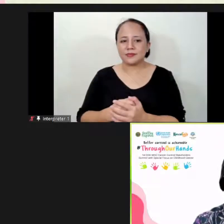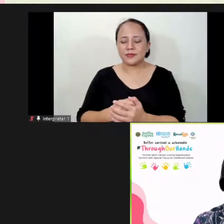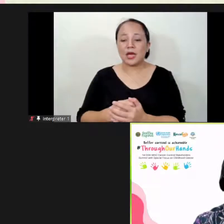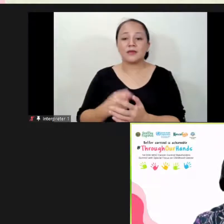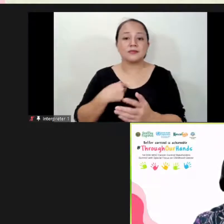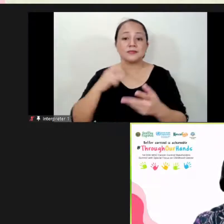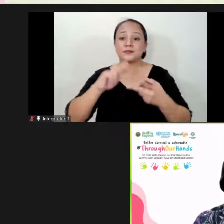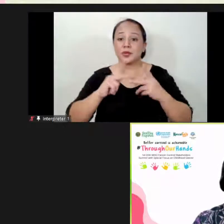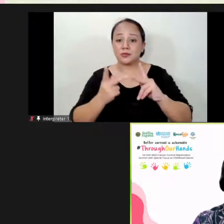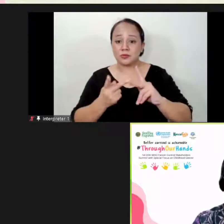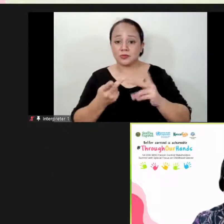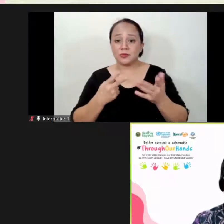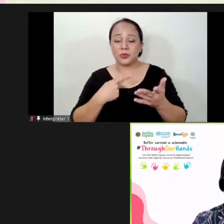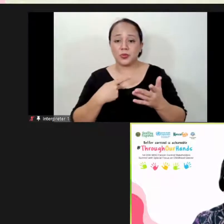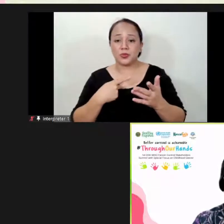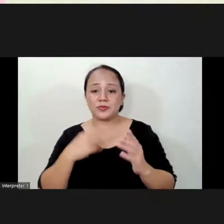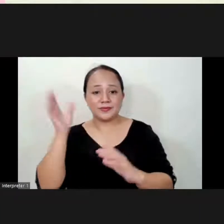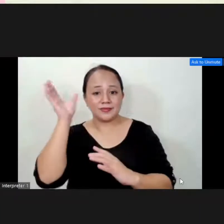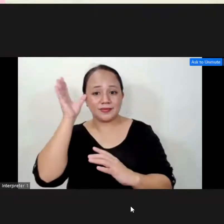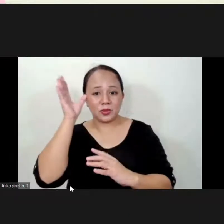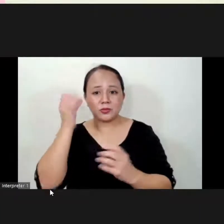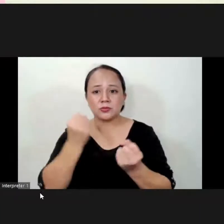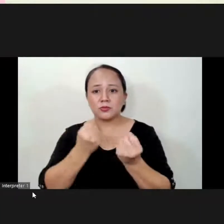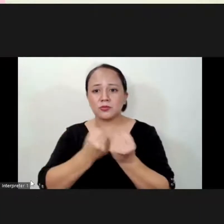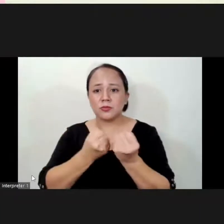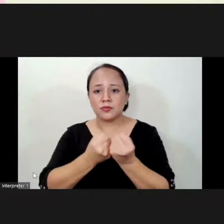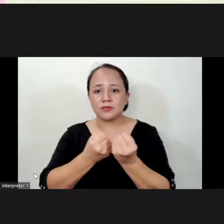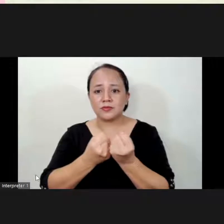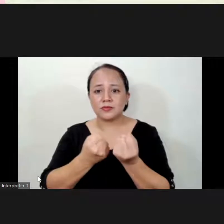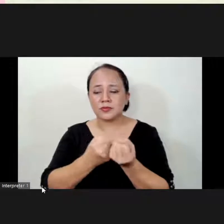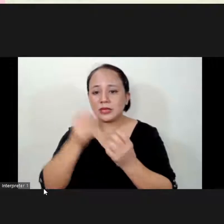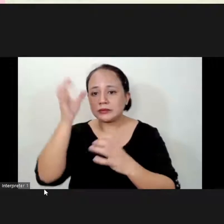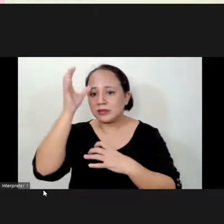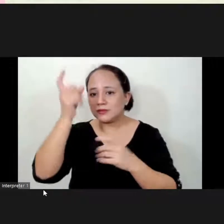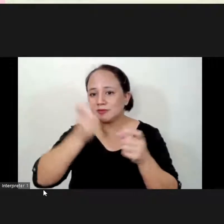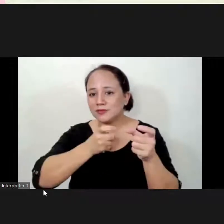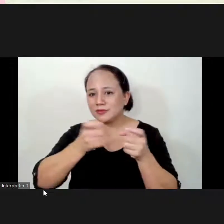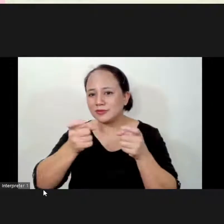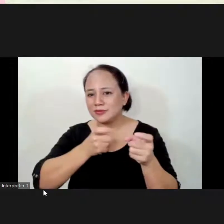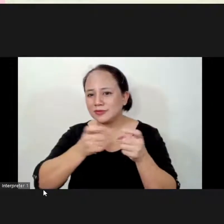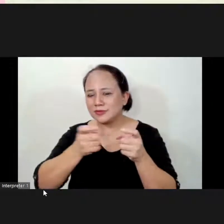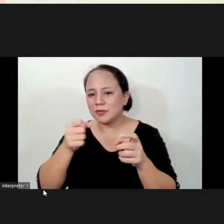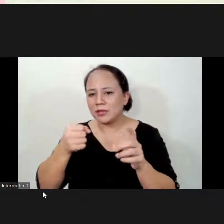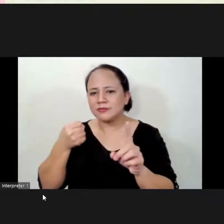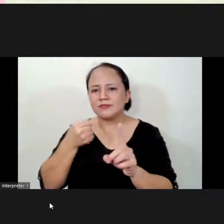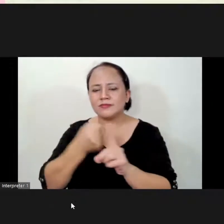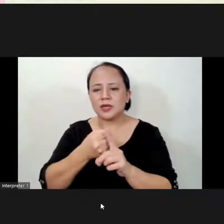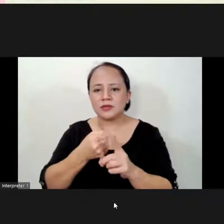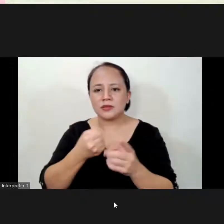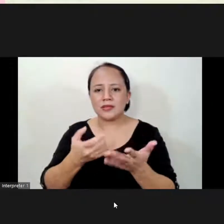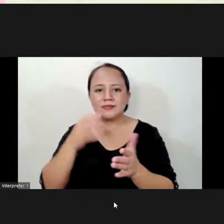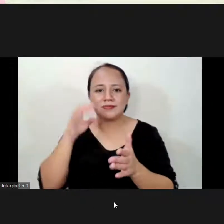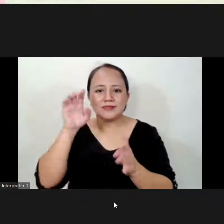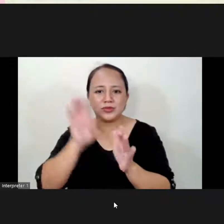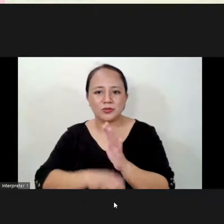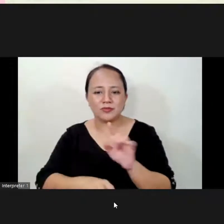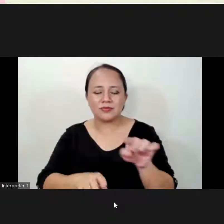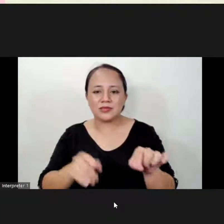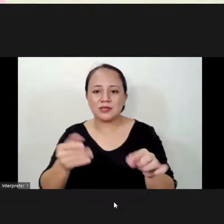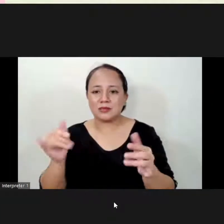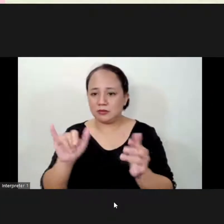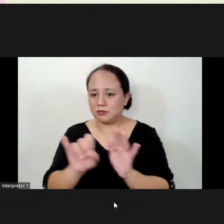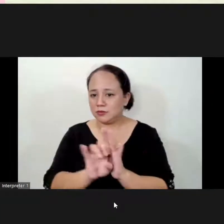stakeholders for cancer support cancer control very effectively and cost efficiently in countries like